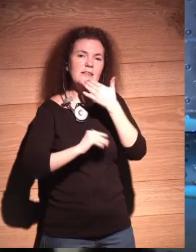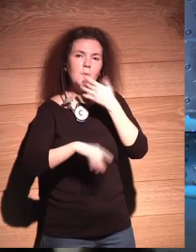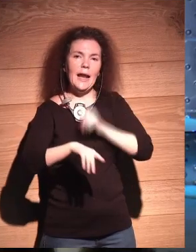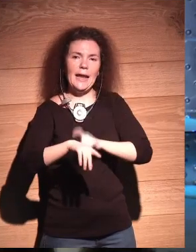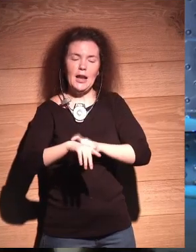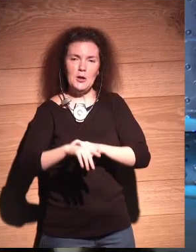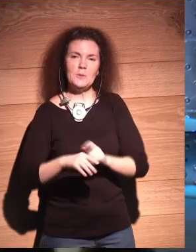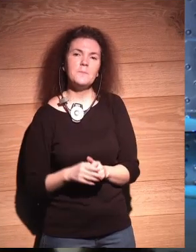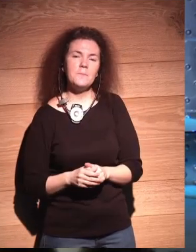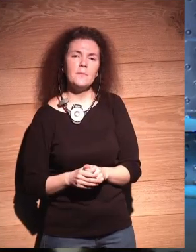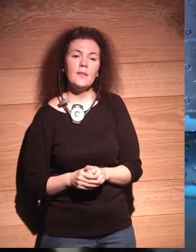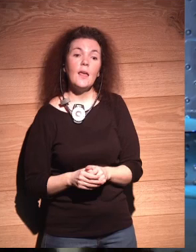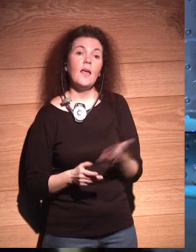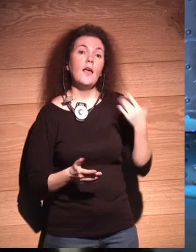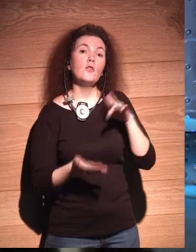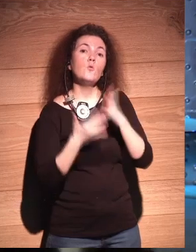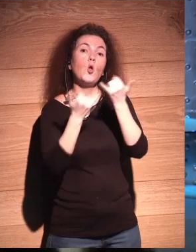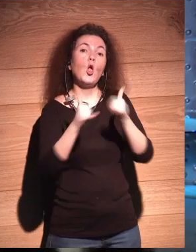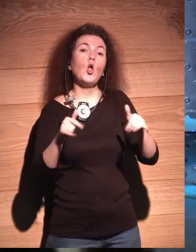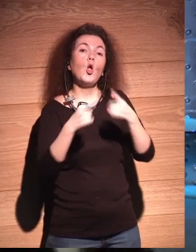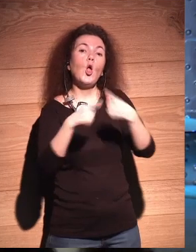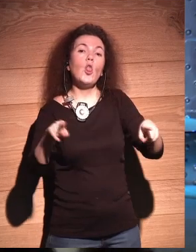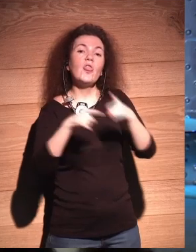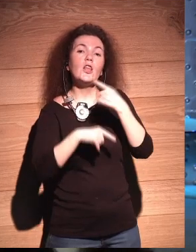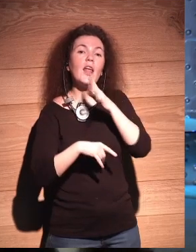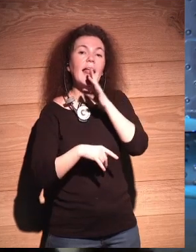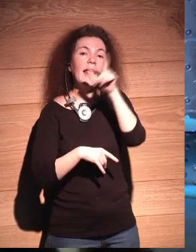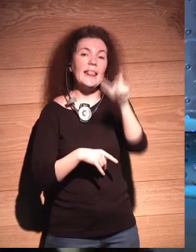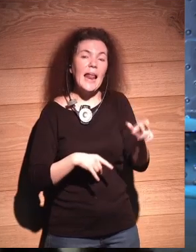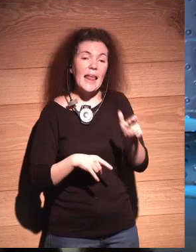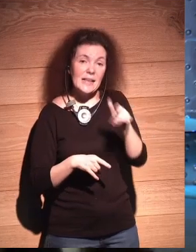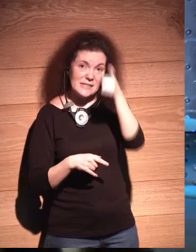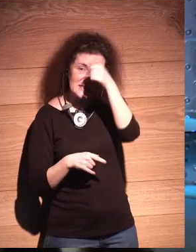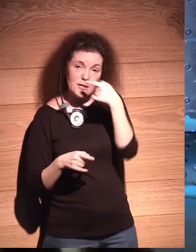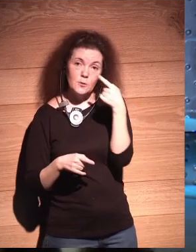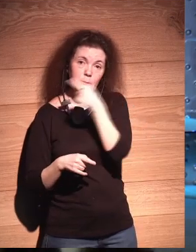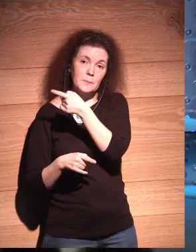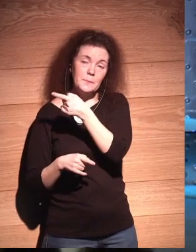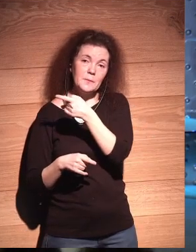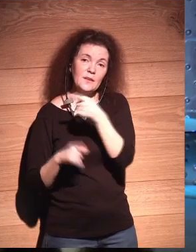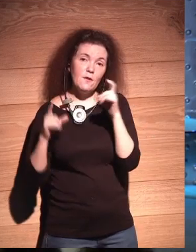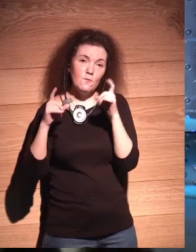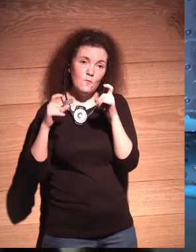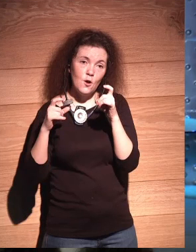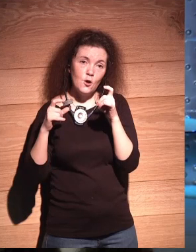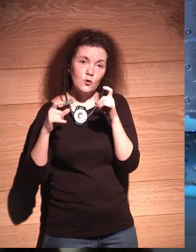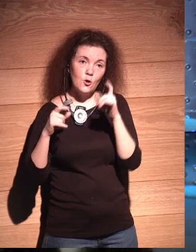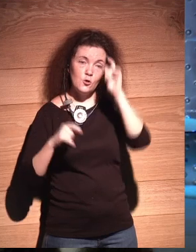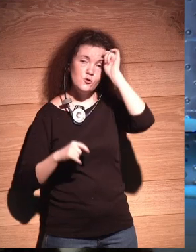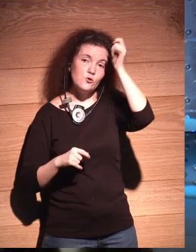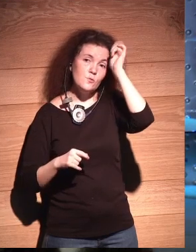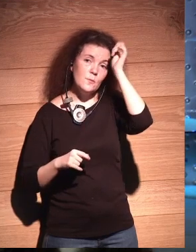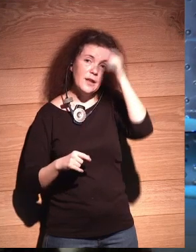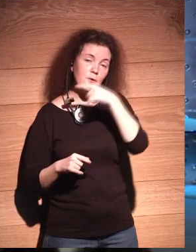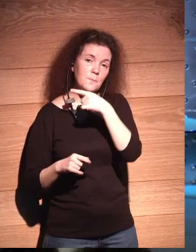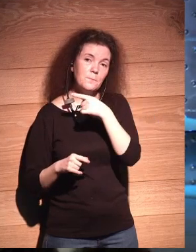in Italy, and this guy in the pork pie hat came to everyone, even though these were not announced anywhere.